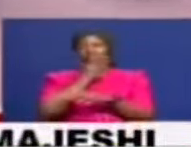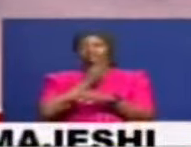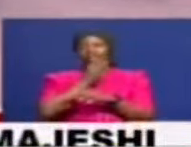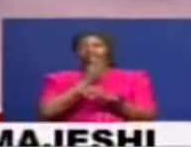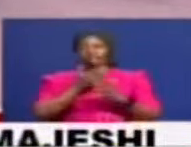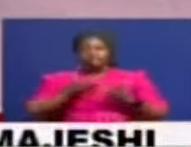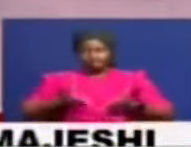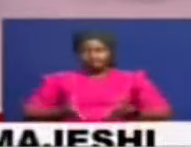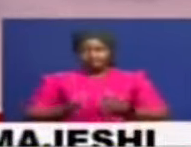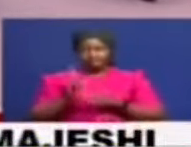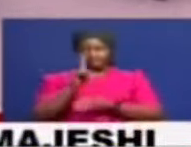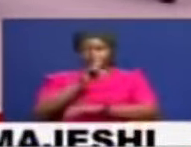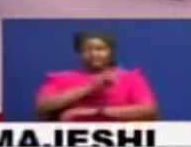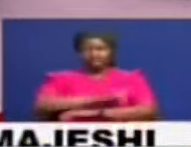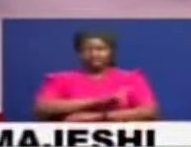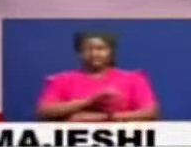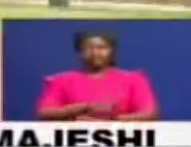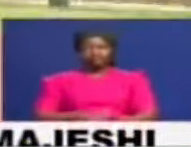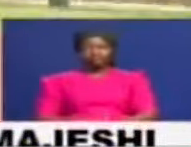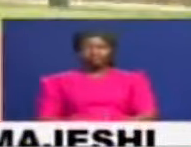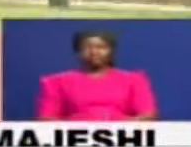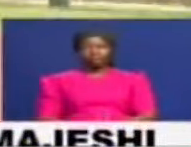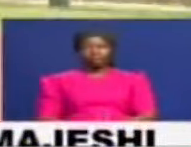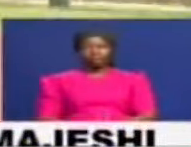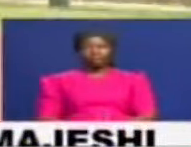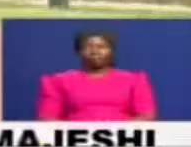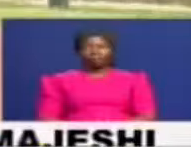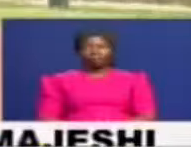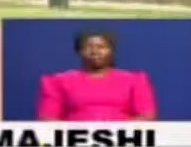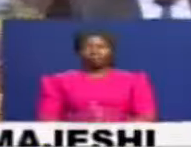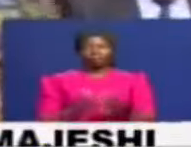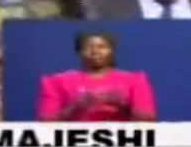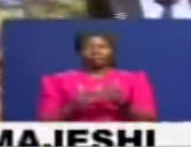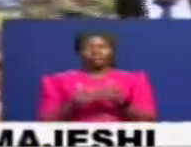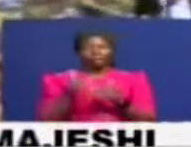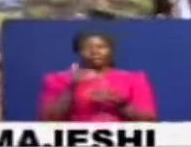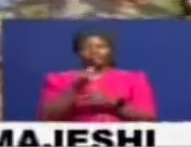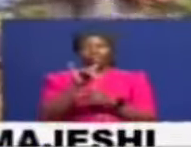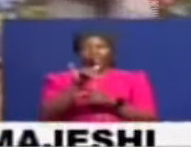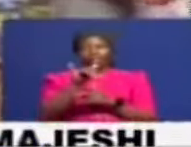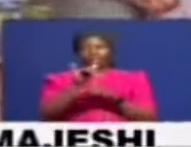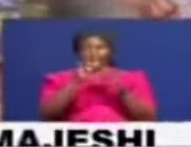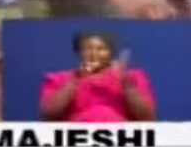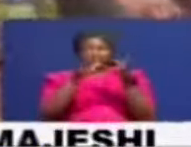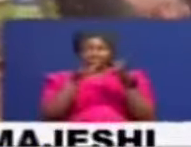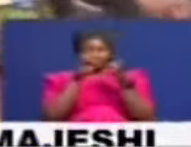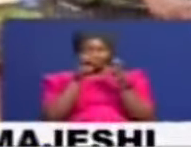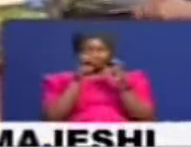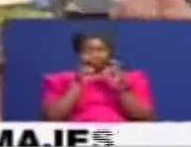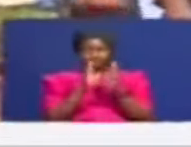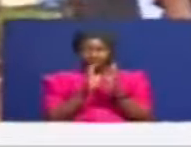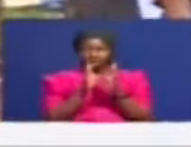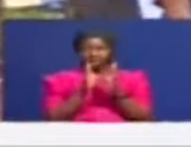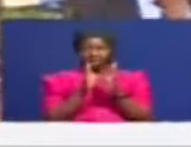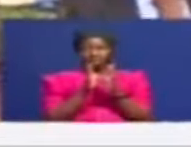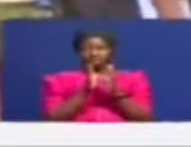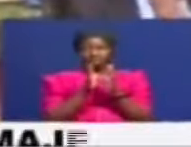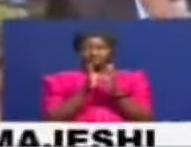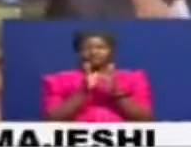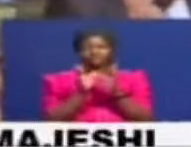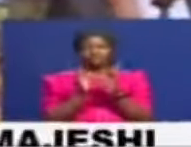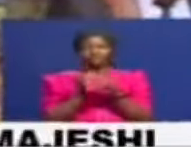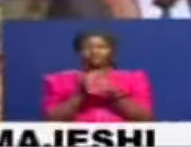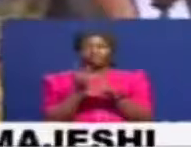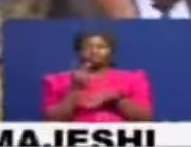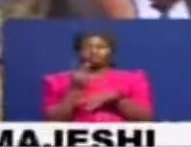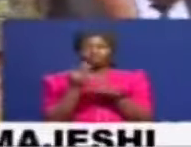themselves, and on your right, the split image, that is the body of the general making its way to Ulinzi